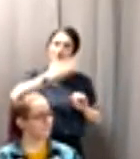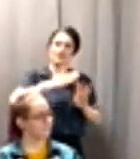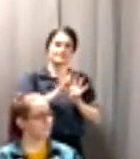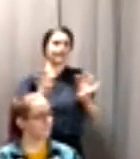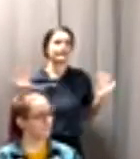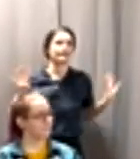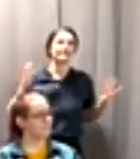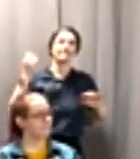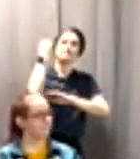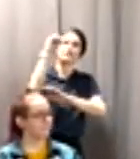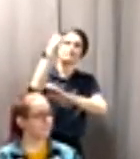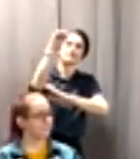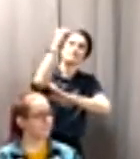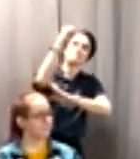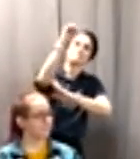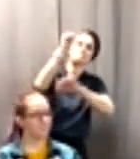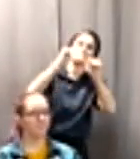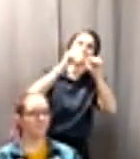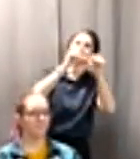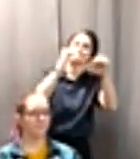that social policy,